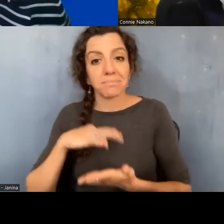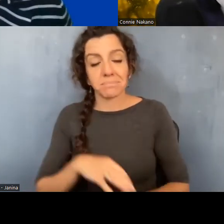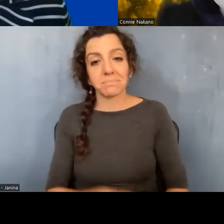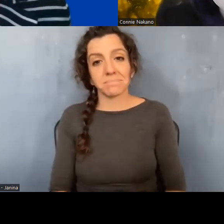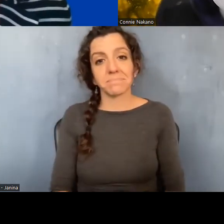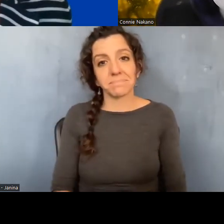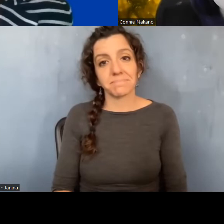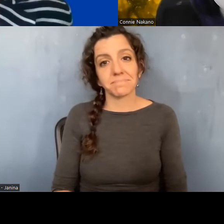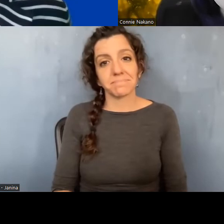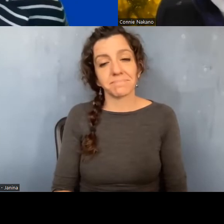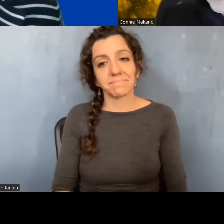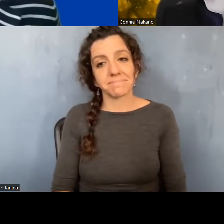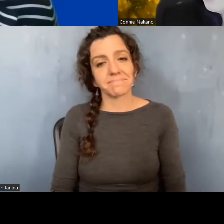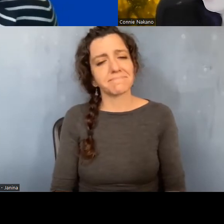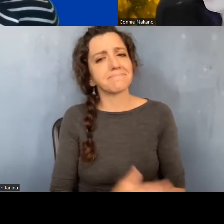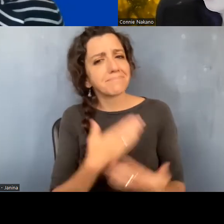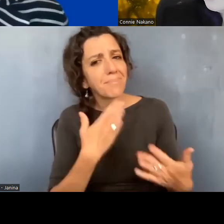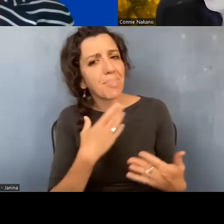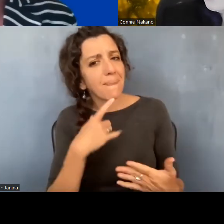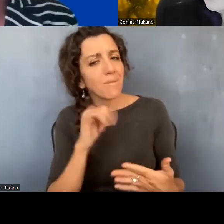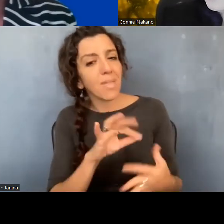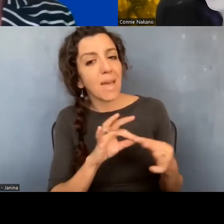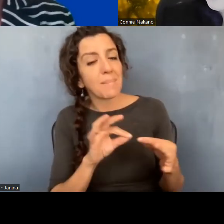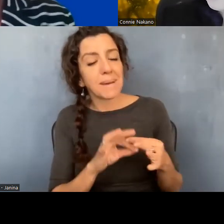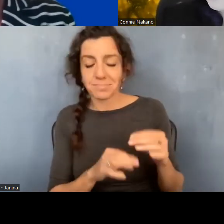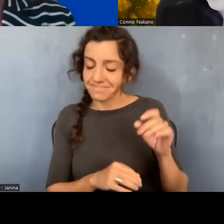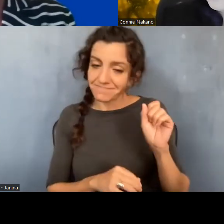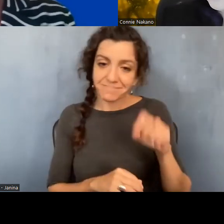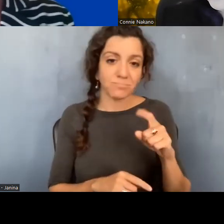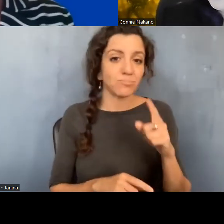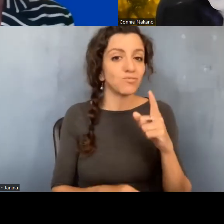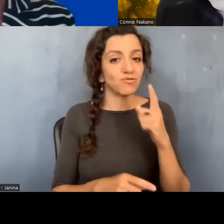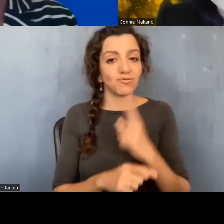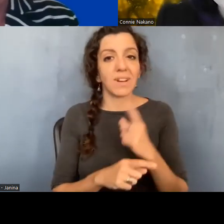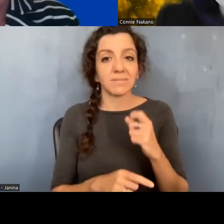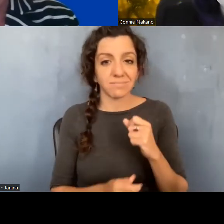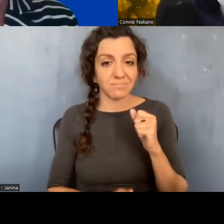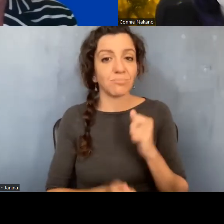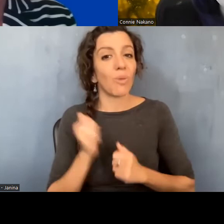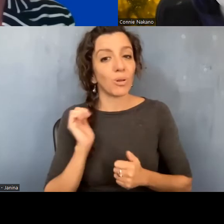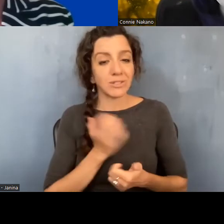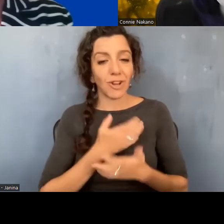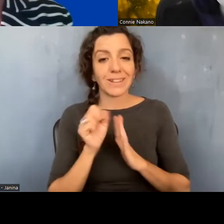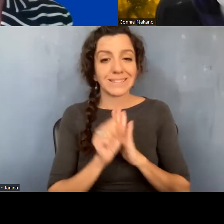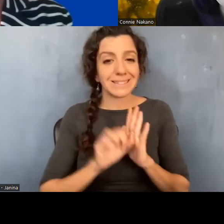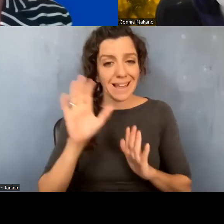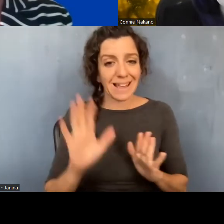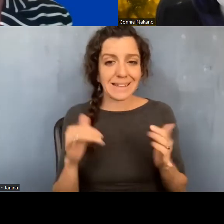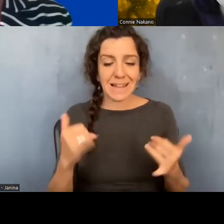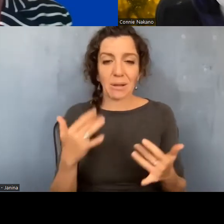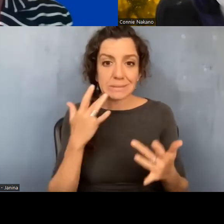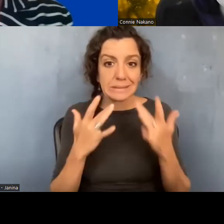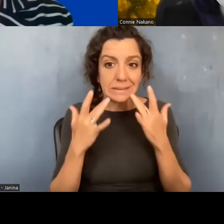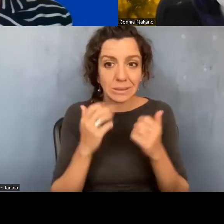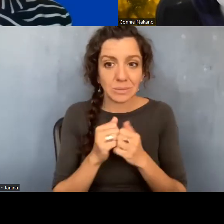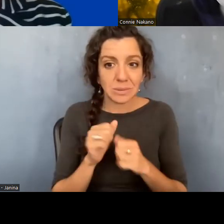Thank you. Thank you for that comment, and you're absolutely right. Most parts of our state are experiencing a workforce crisis